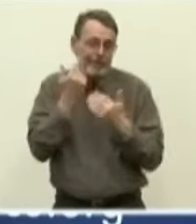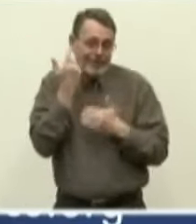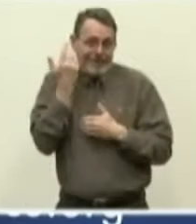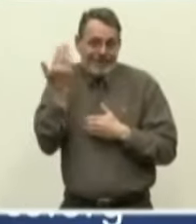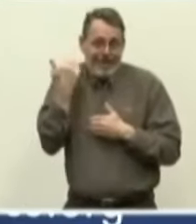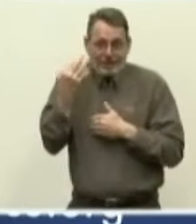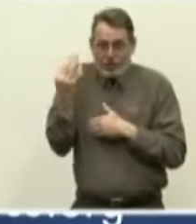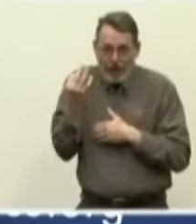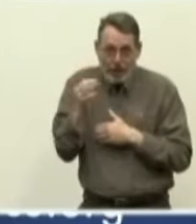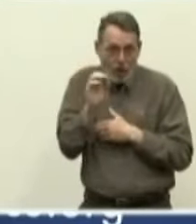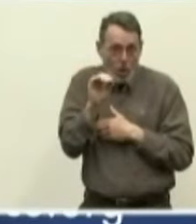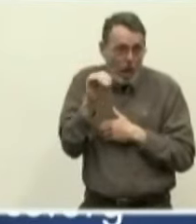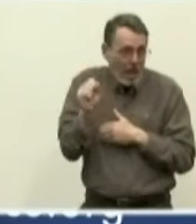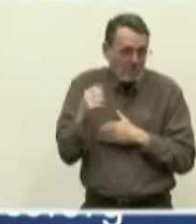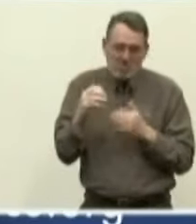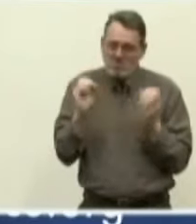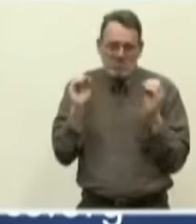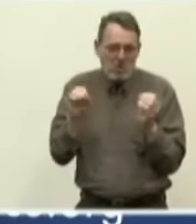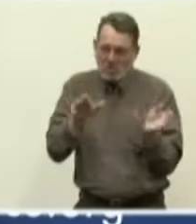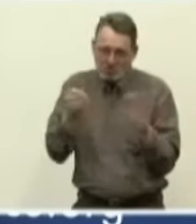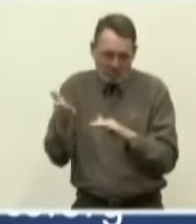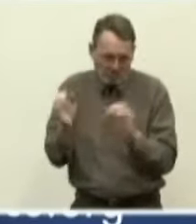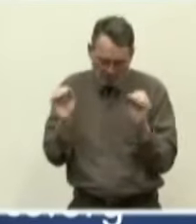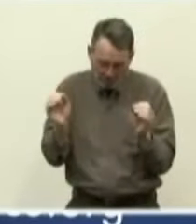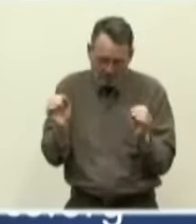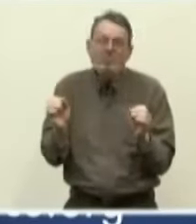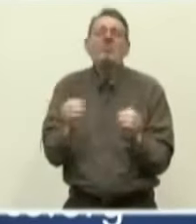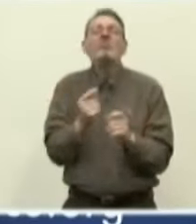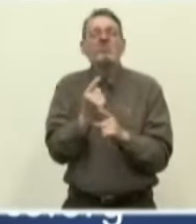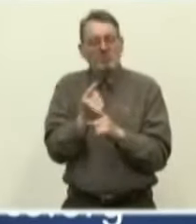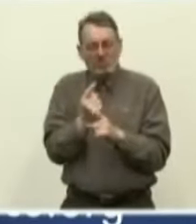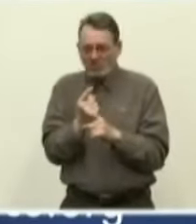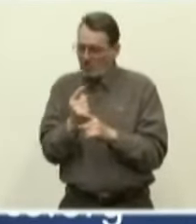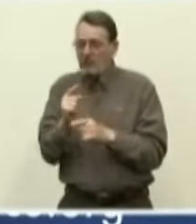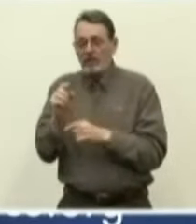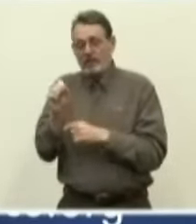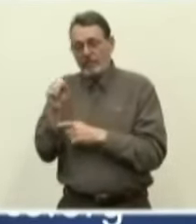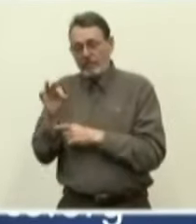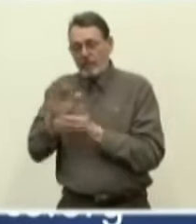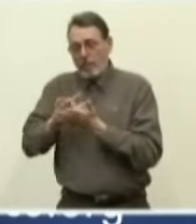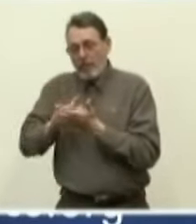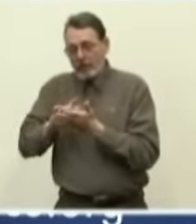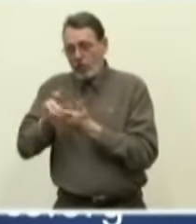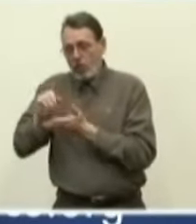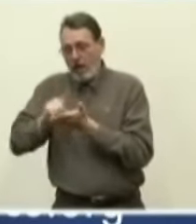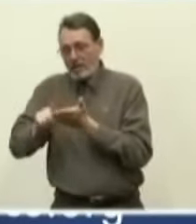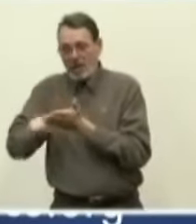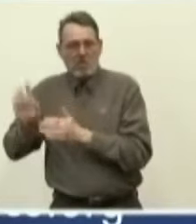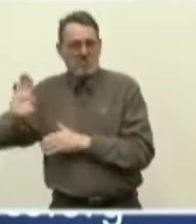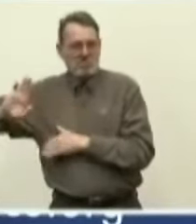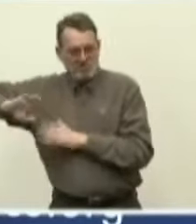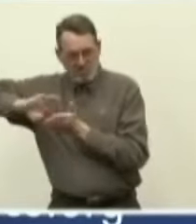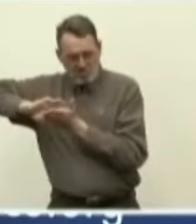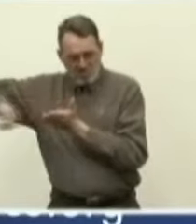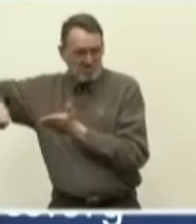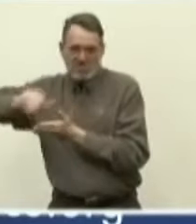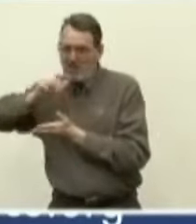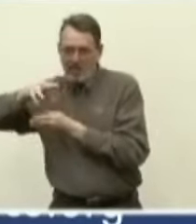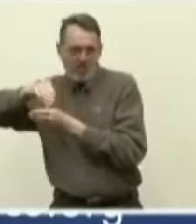Friday's officer-involved shooting on Varney Place. Accordingly, the San Francisco Medical Examiner has no investigative role in this